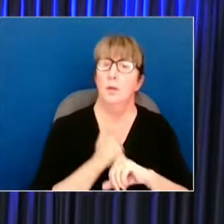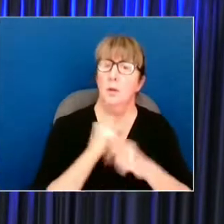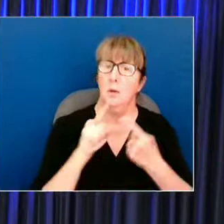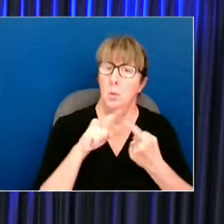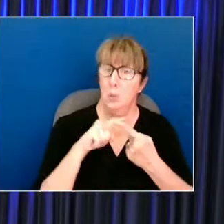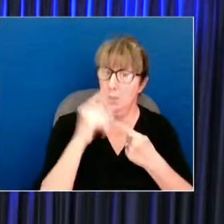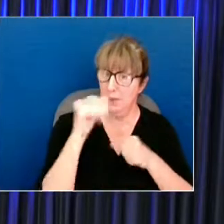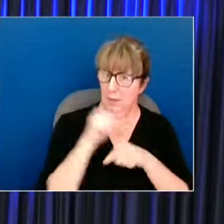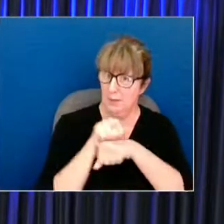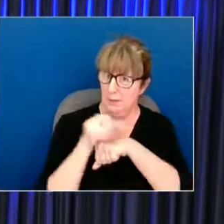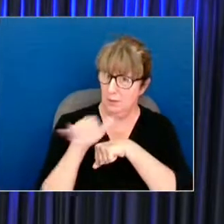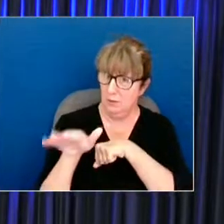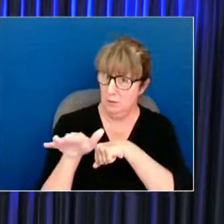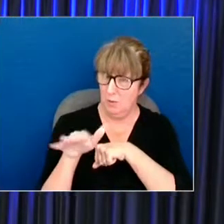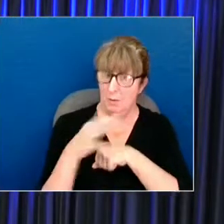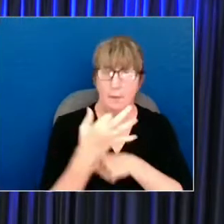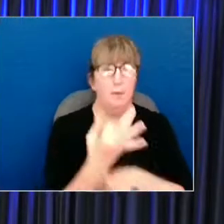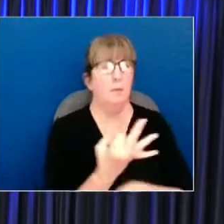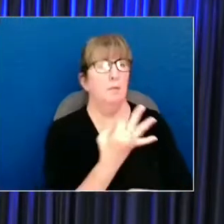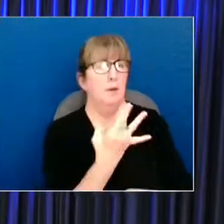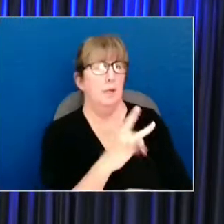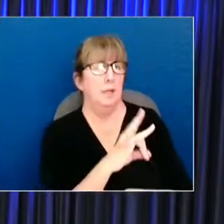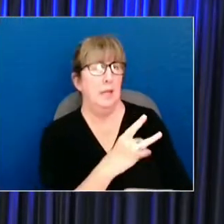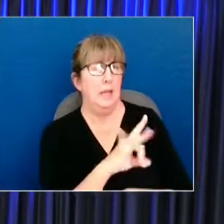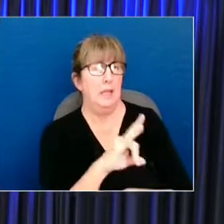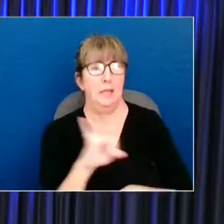Friday the 18th is when I have it. All right, all right.